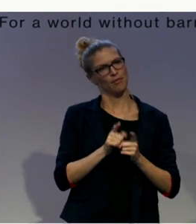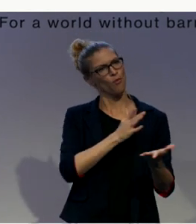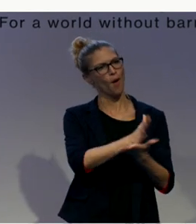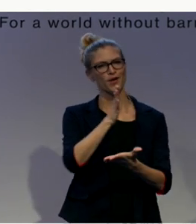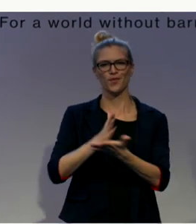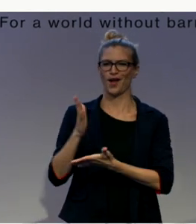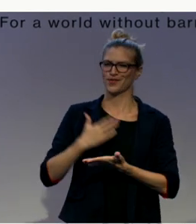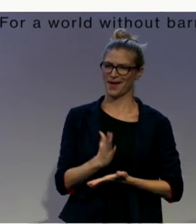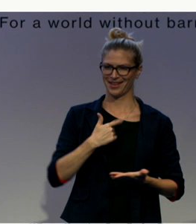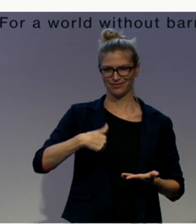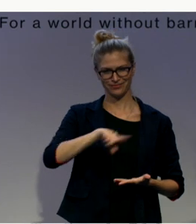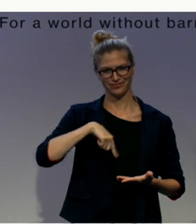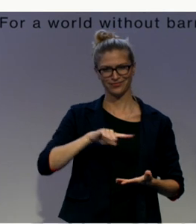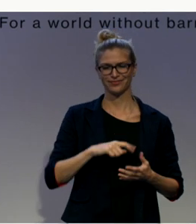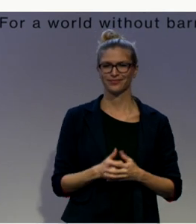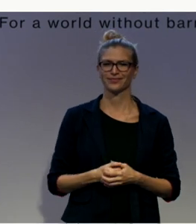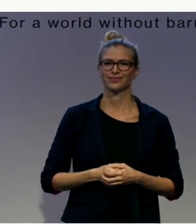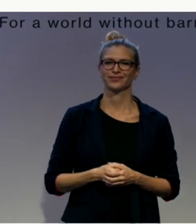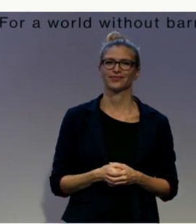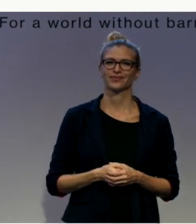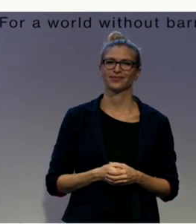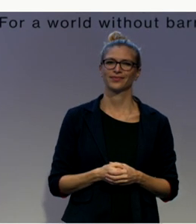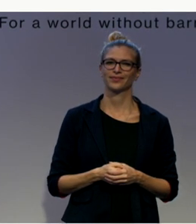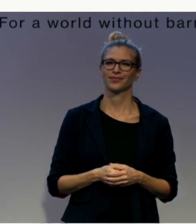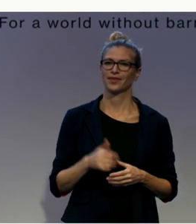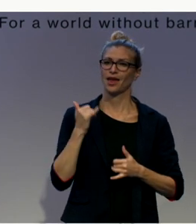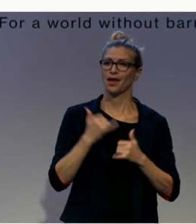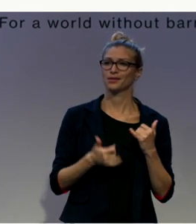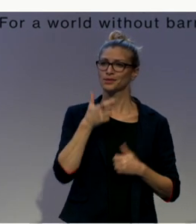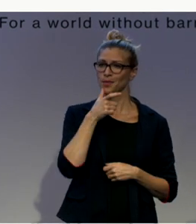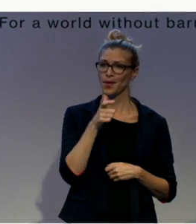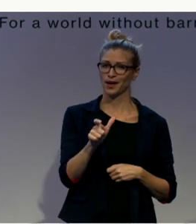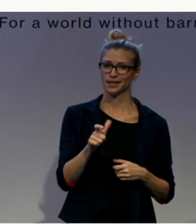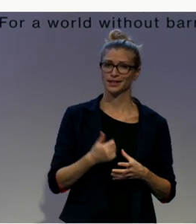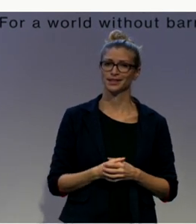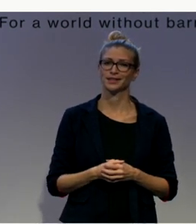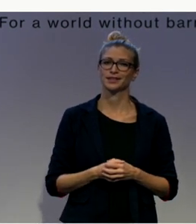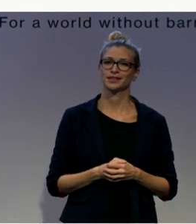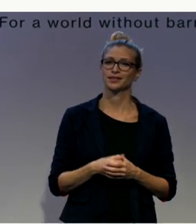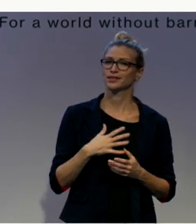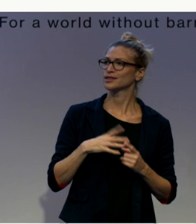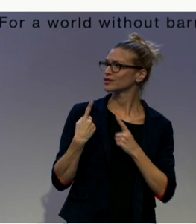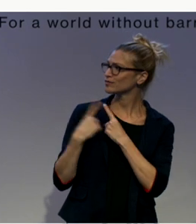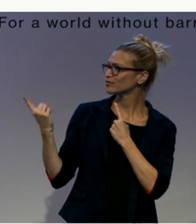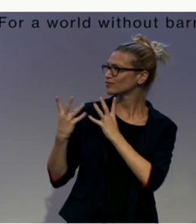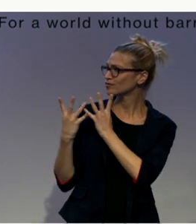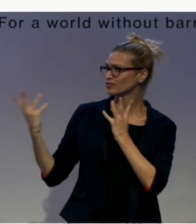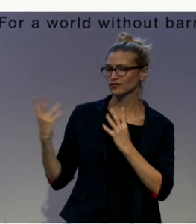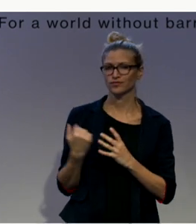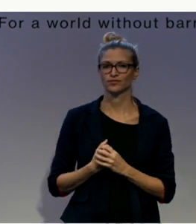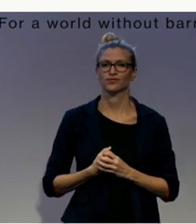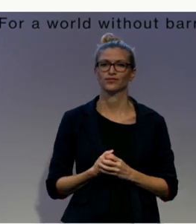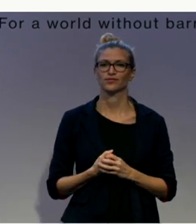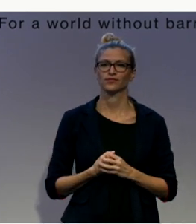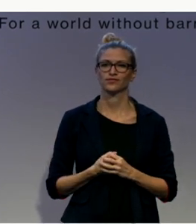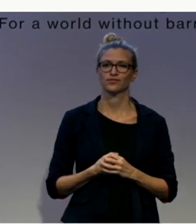Thank you. So the last words, Semis, would you like to add anything? I've seen you would